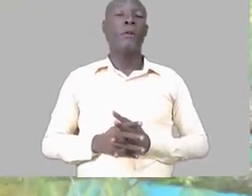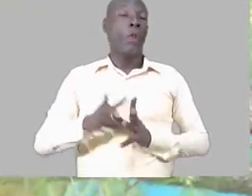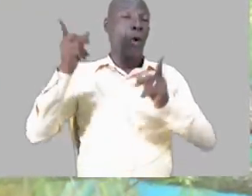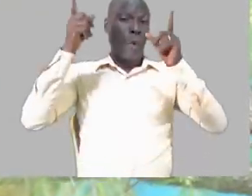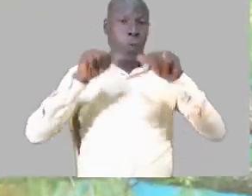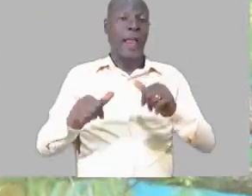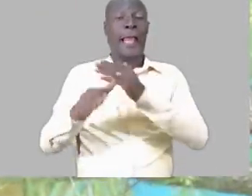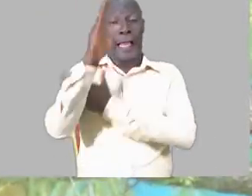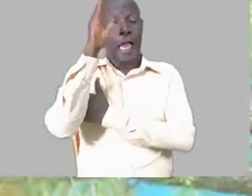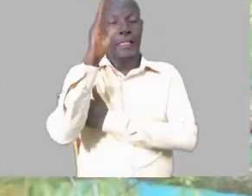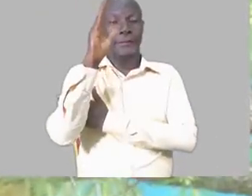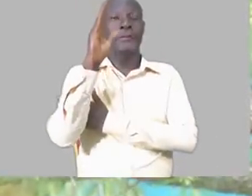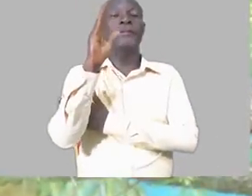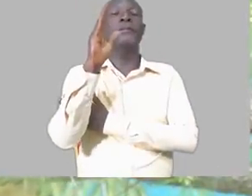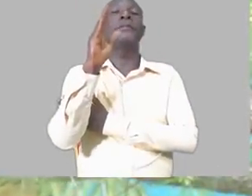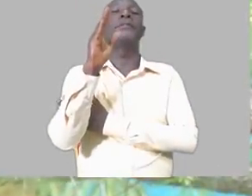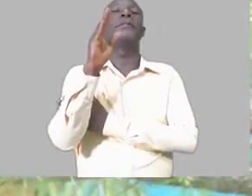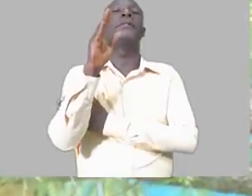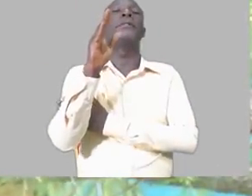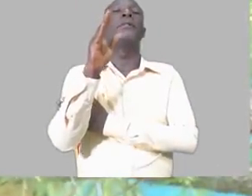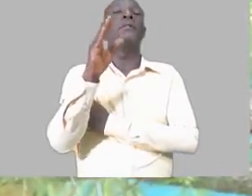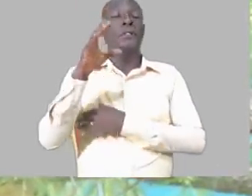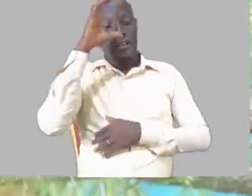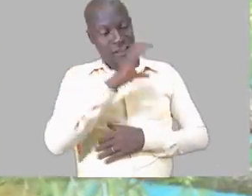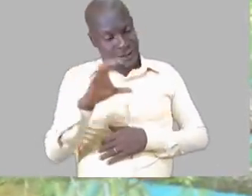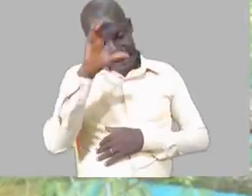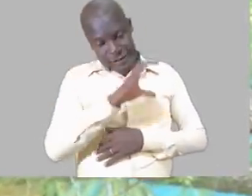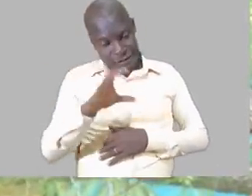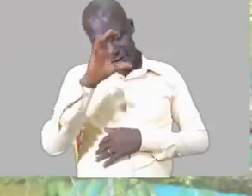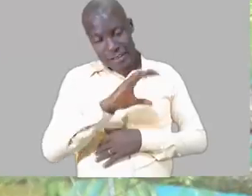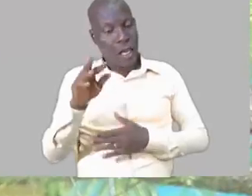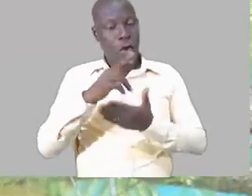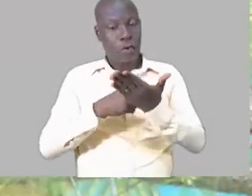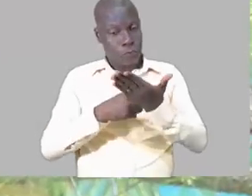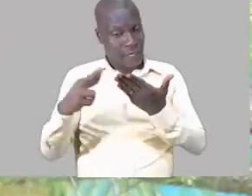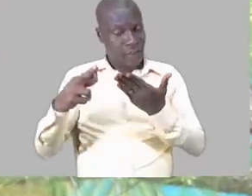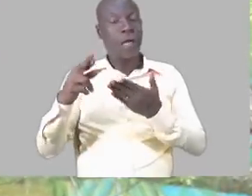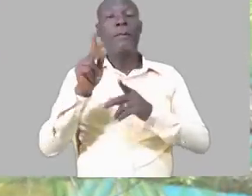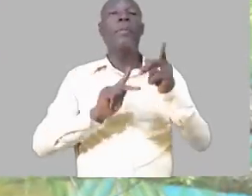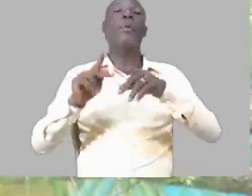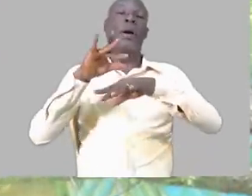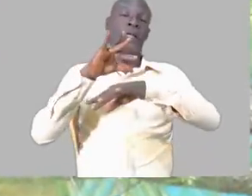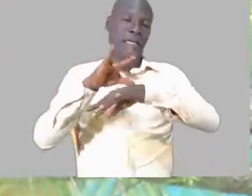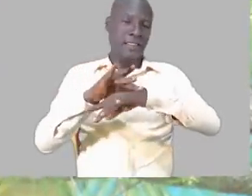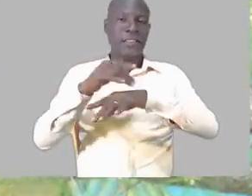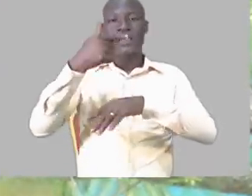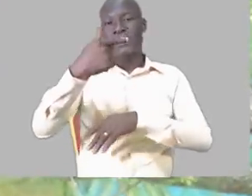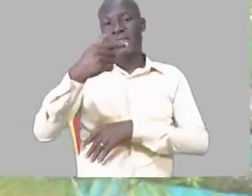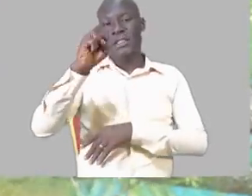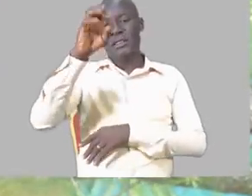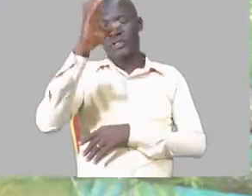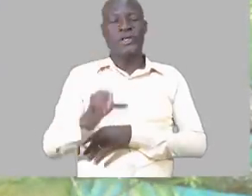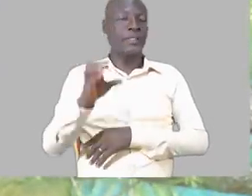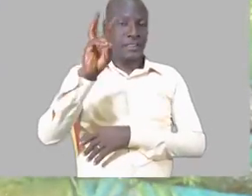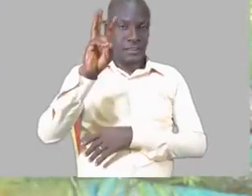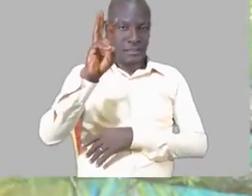ebra onyankopon oshisha atene nefo ewa asase so ewa Genesis chapter 6